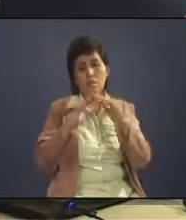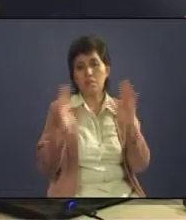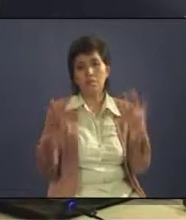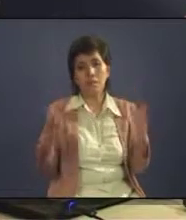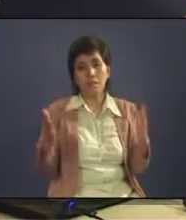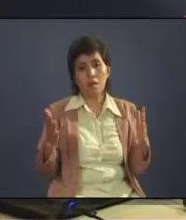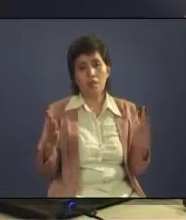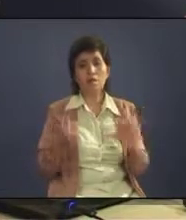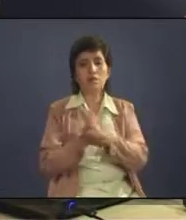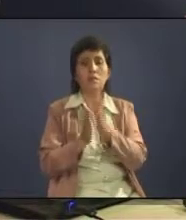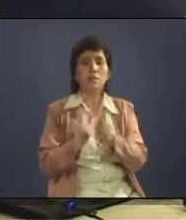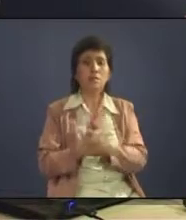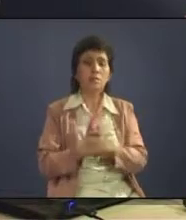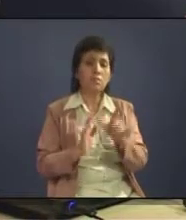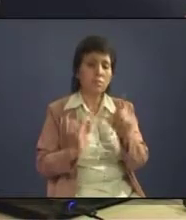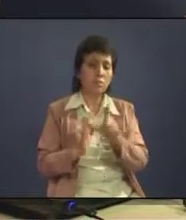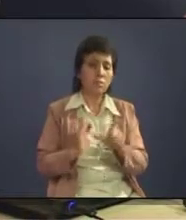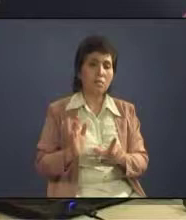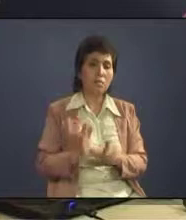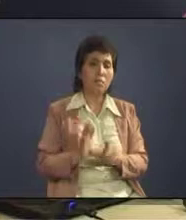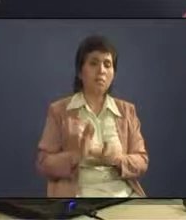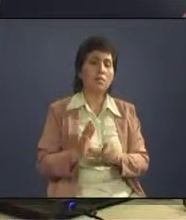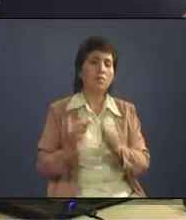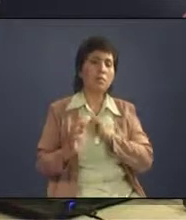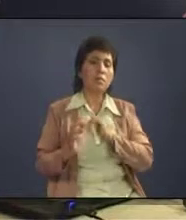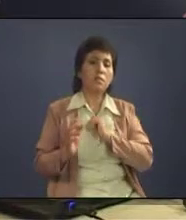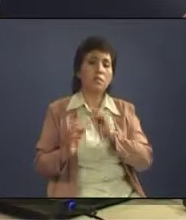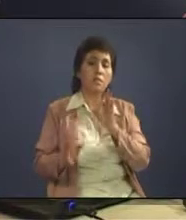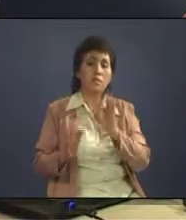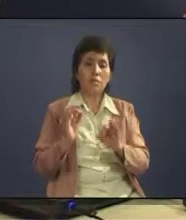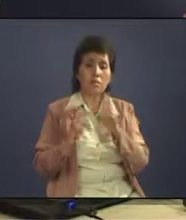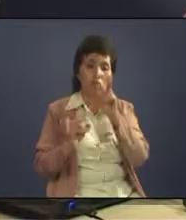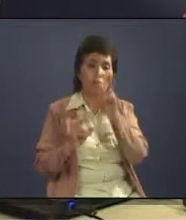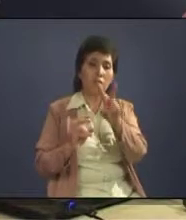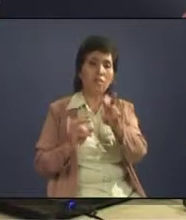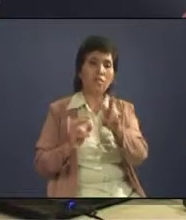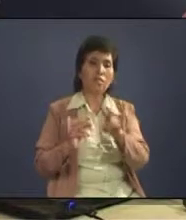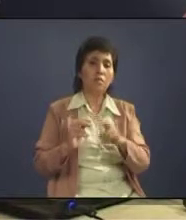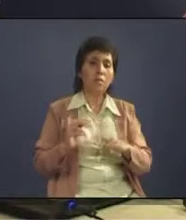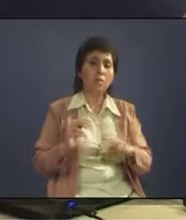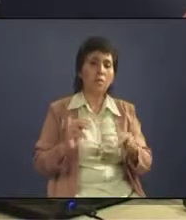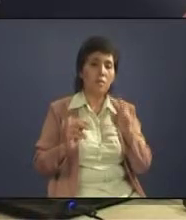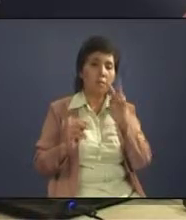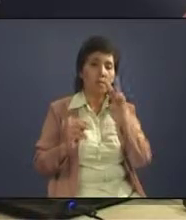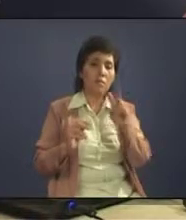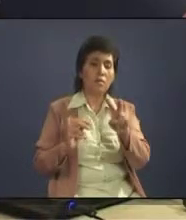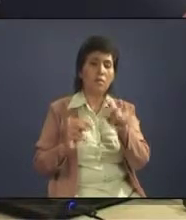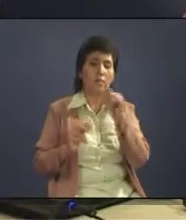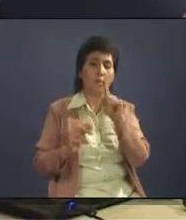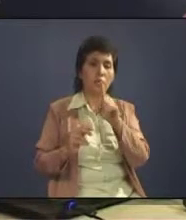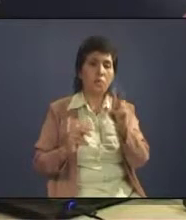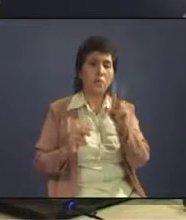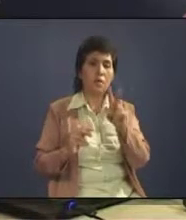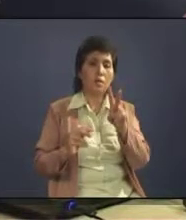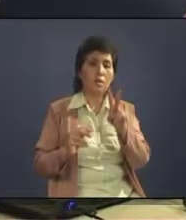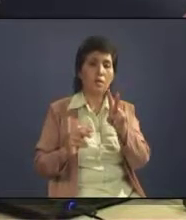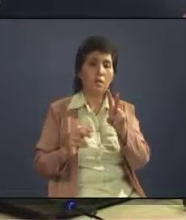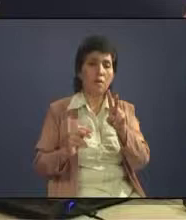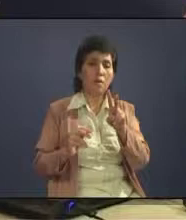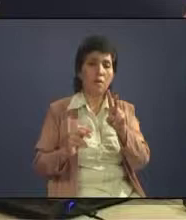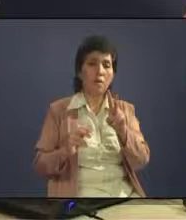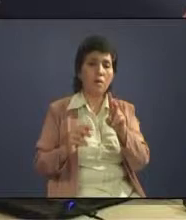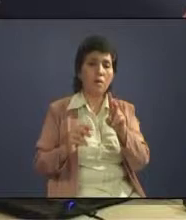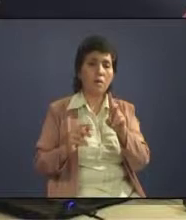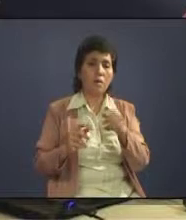is they take law by their own hands, okay? If you watch Criminal Minds, try to look at one episode. I think it's in